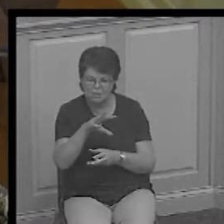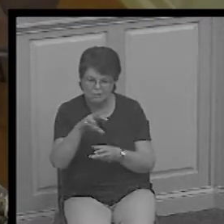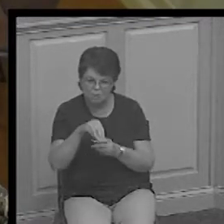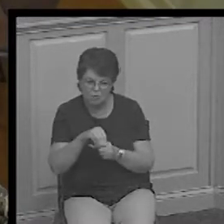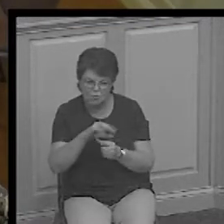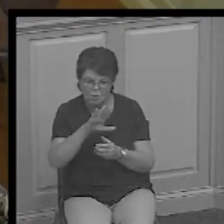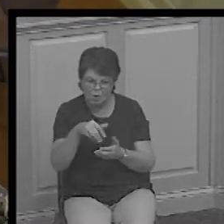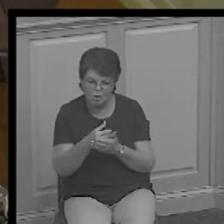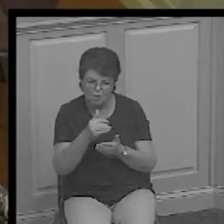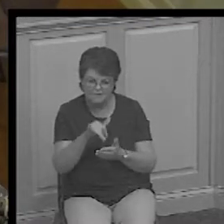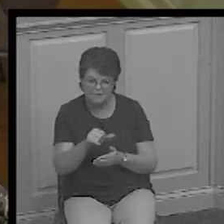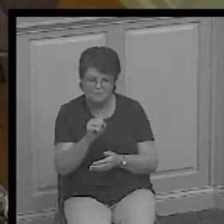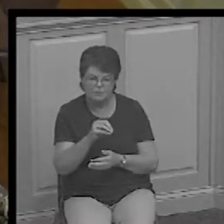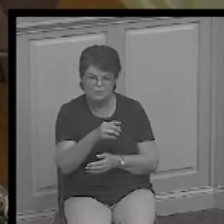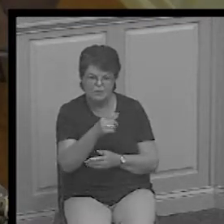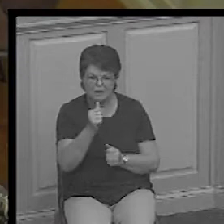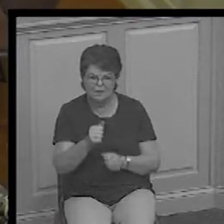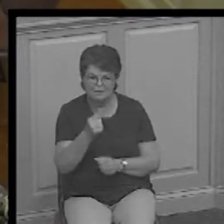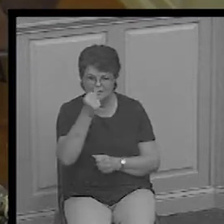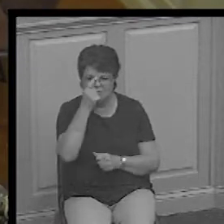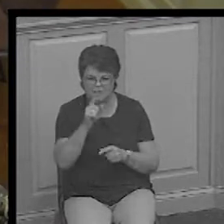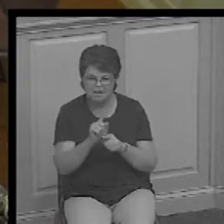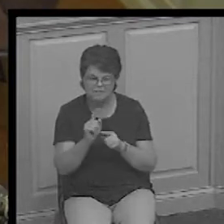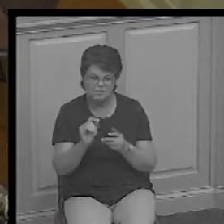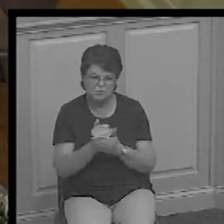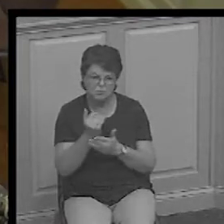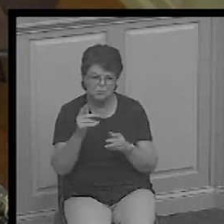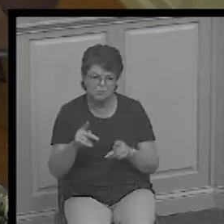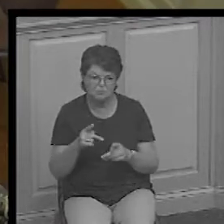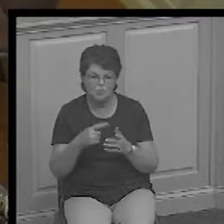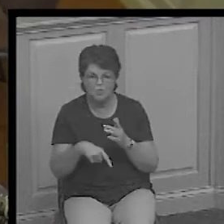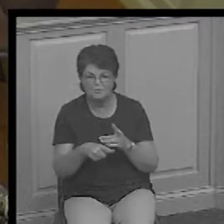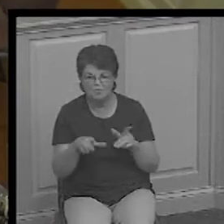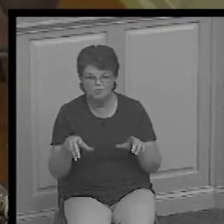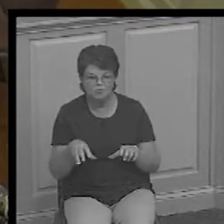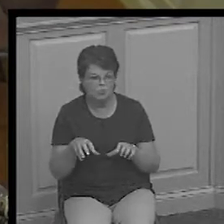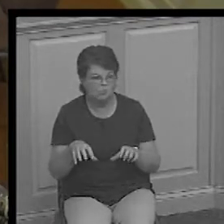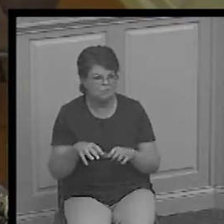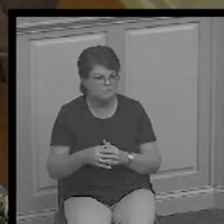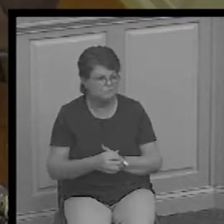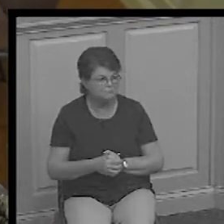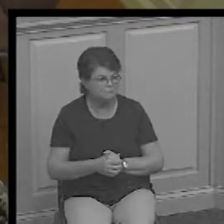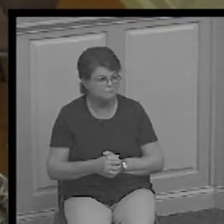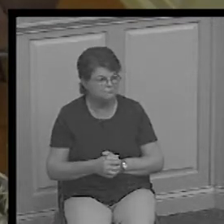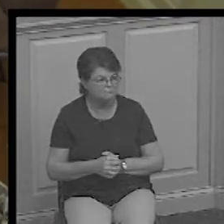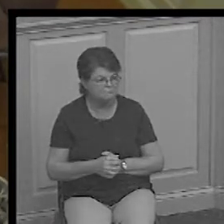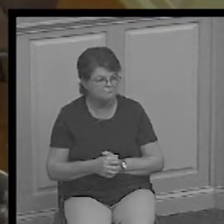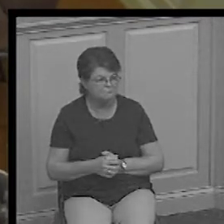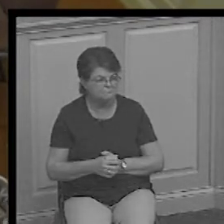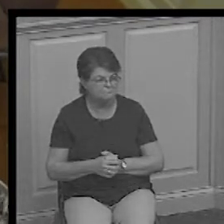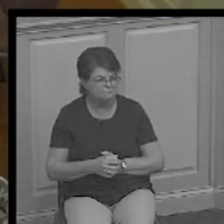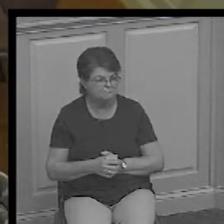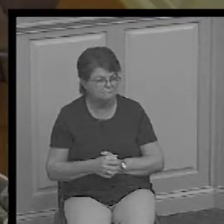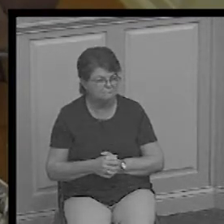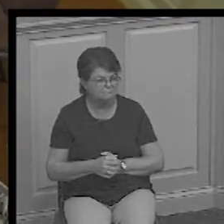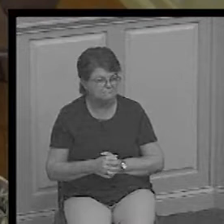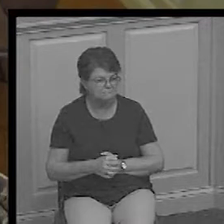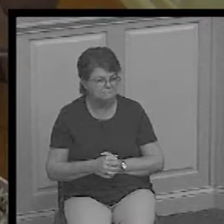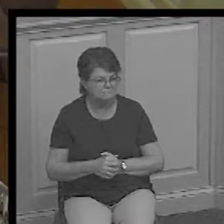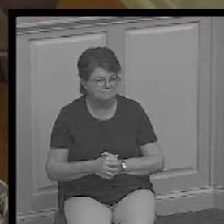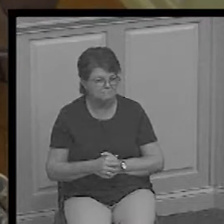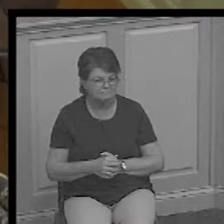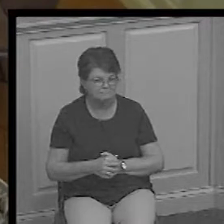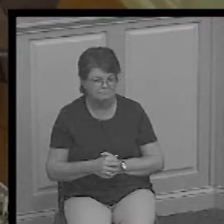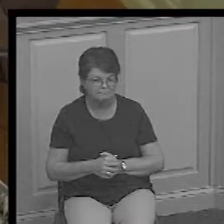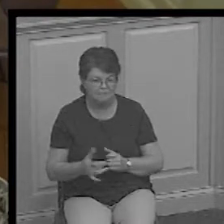they understand as a new person what they're doing. So I think that's covered on Yeah, both I want to